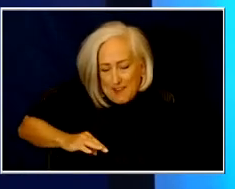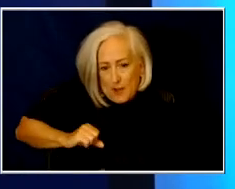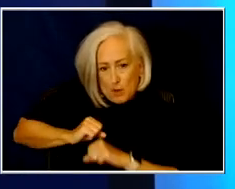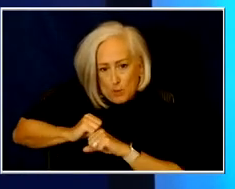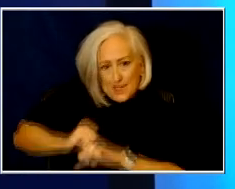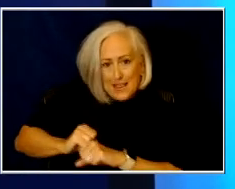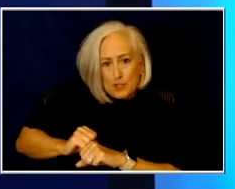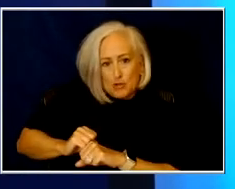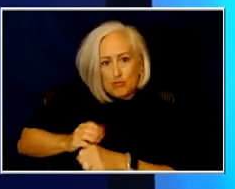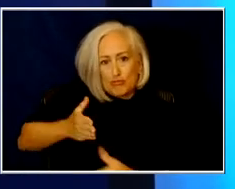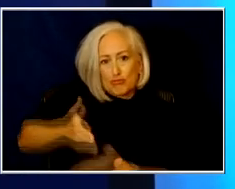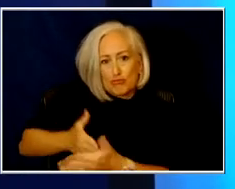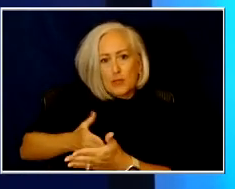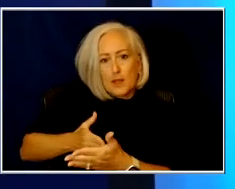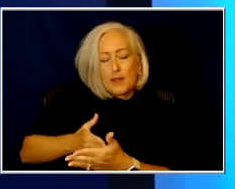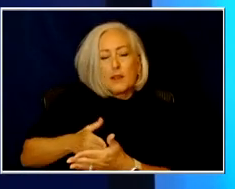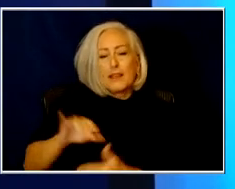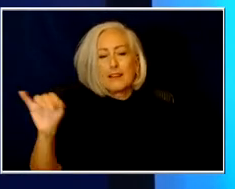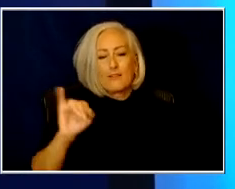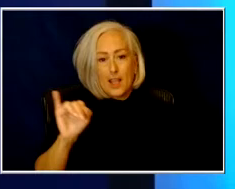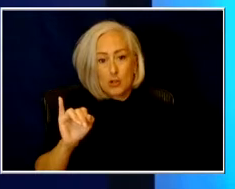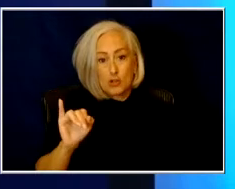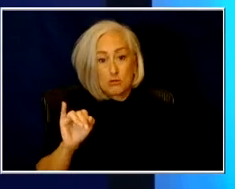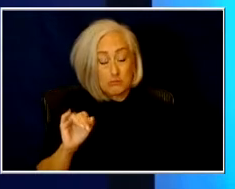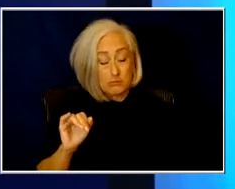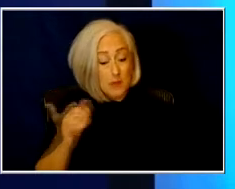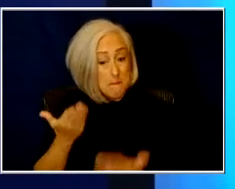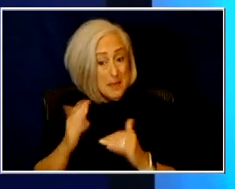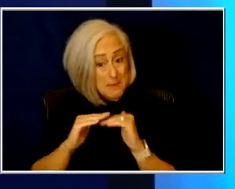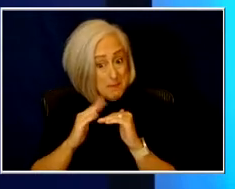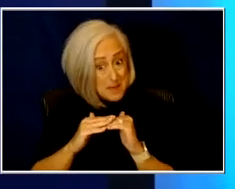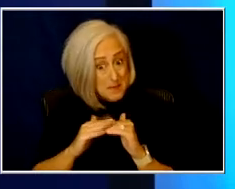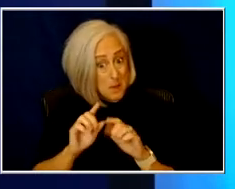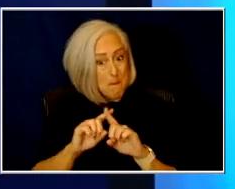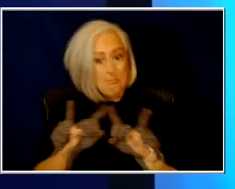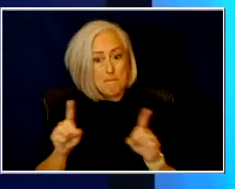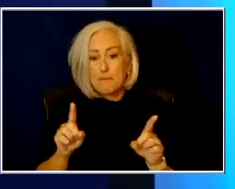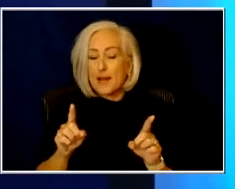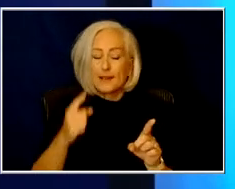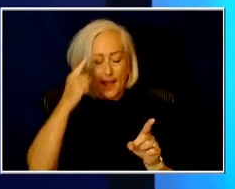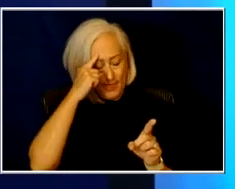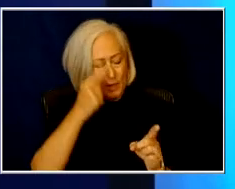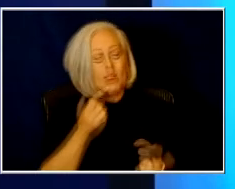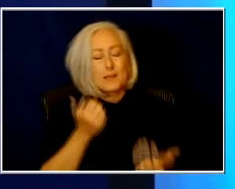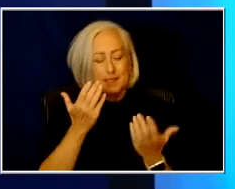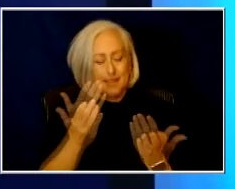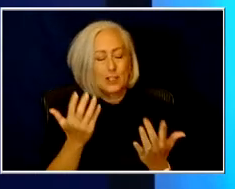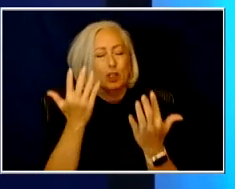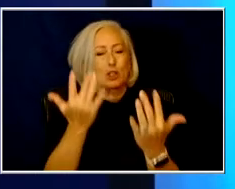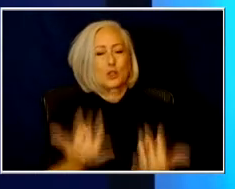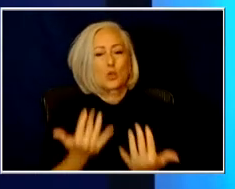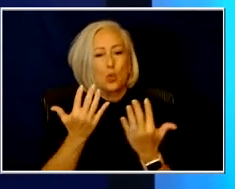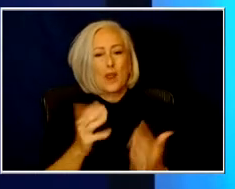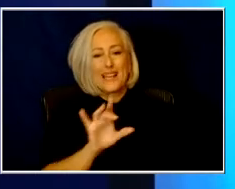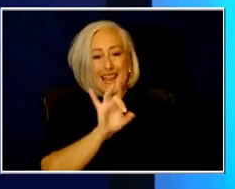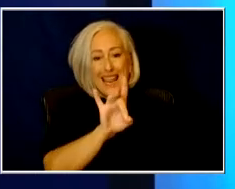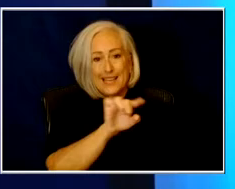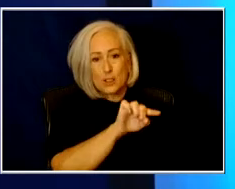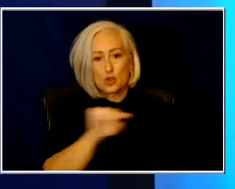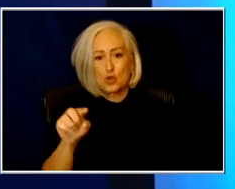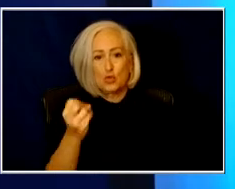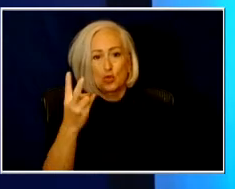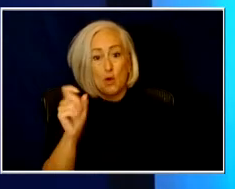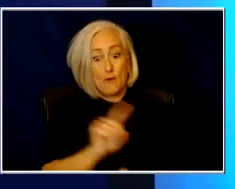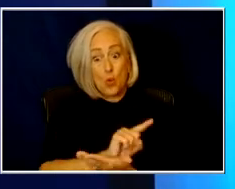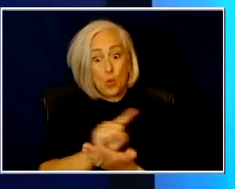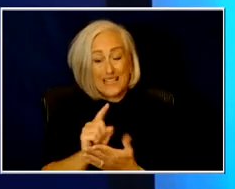even if it's minimal but I think the recommendation by most experts would be to wait 8 to 12 weeks after your acute